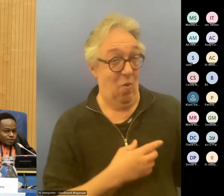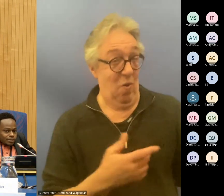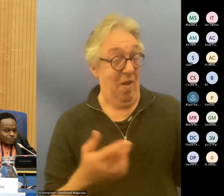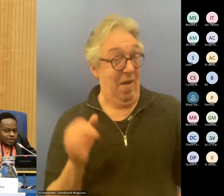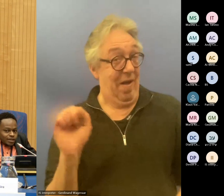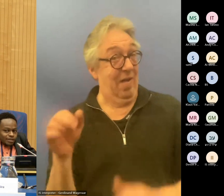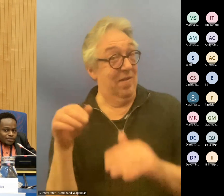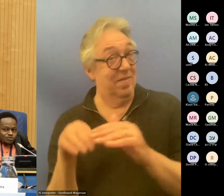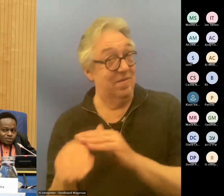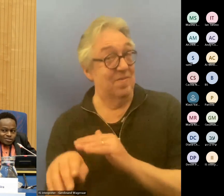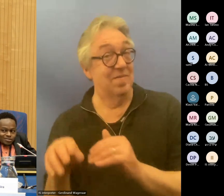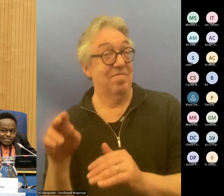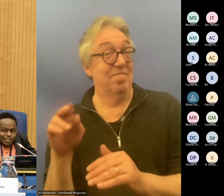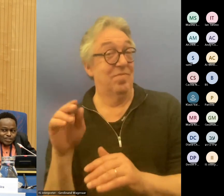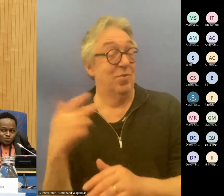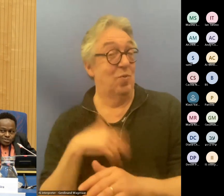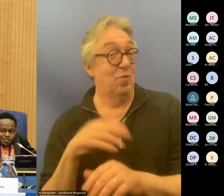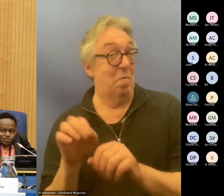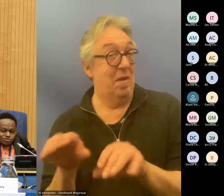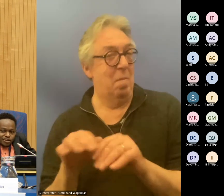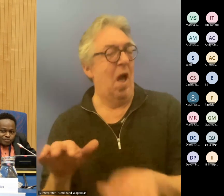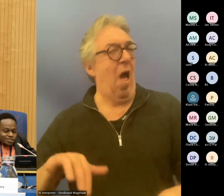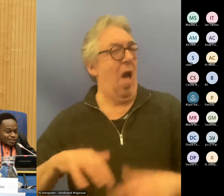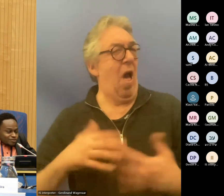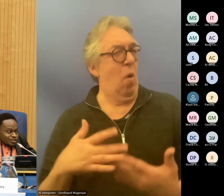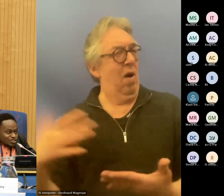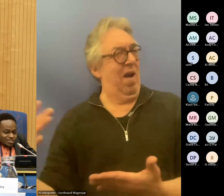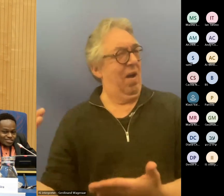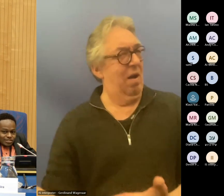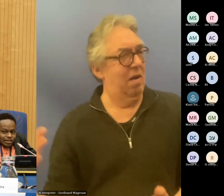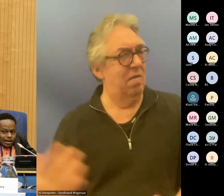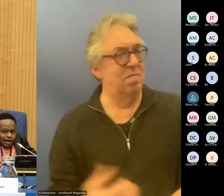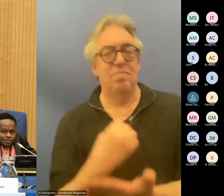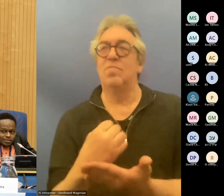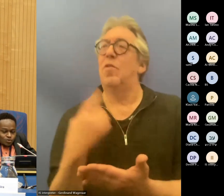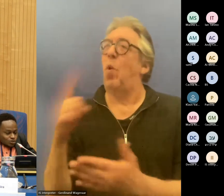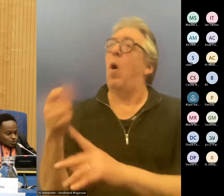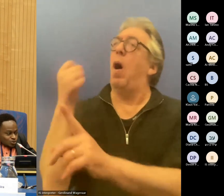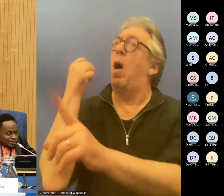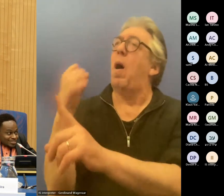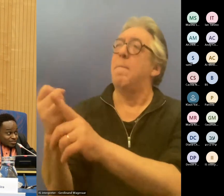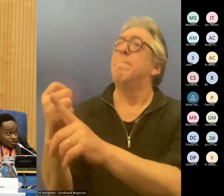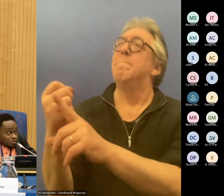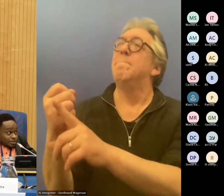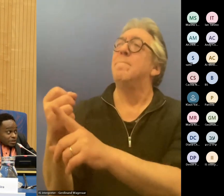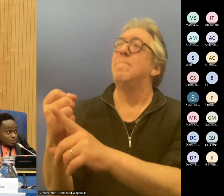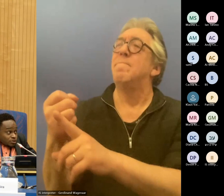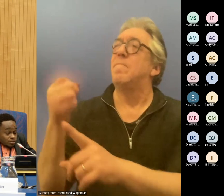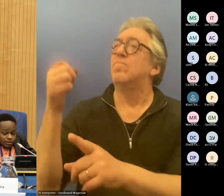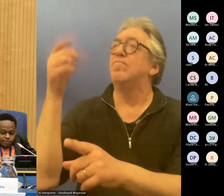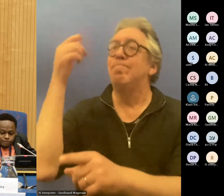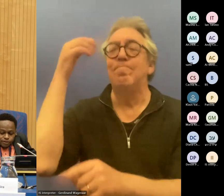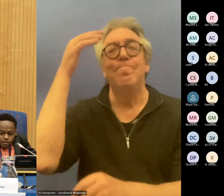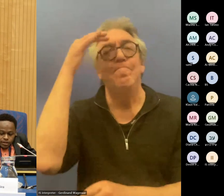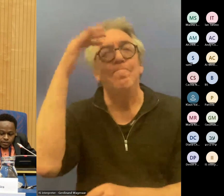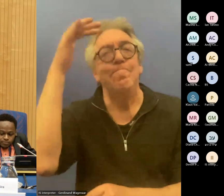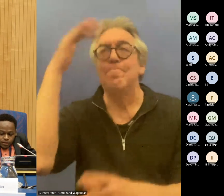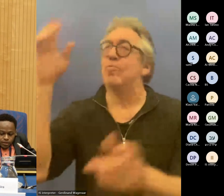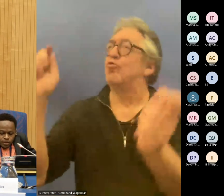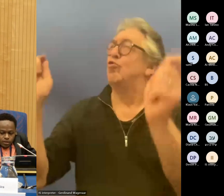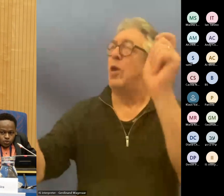how effectively have any of us used that to drive behavior change? I think what you're doing is incredibly important, and the